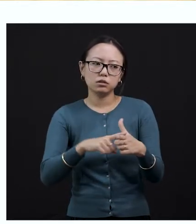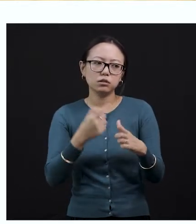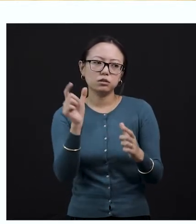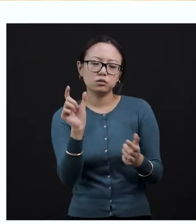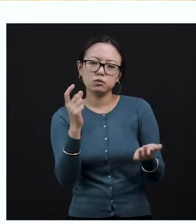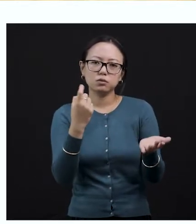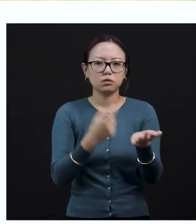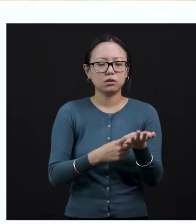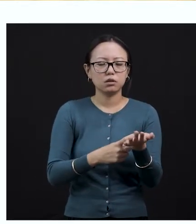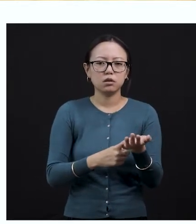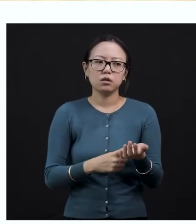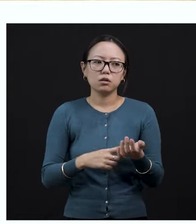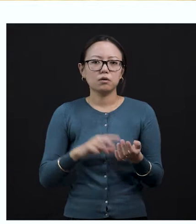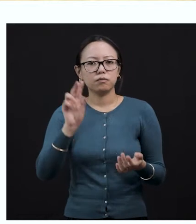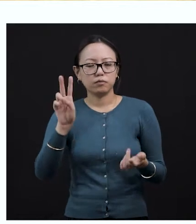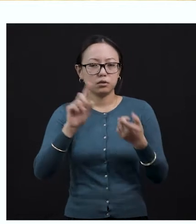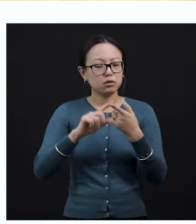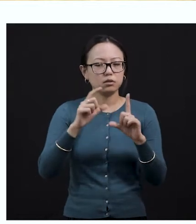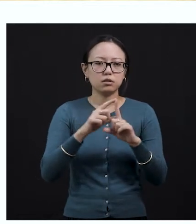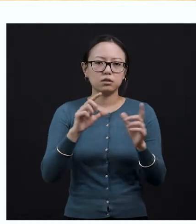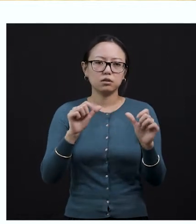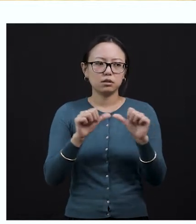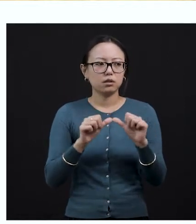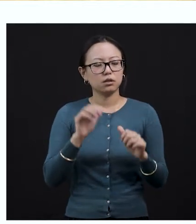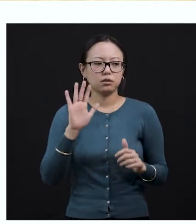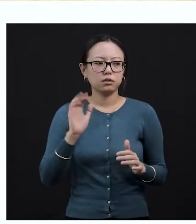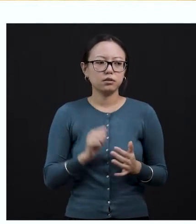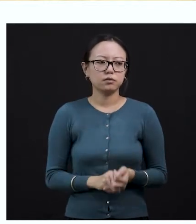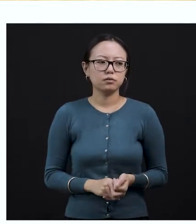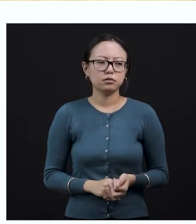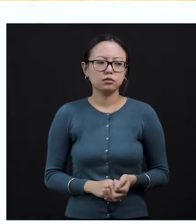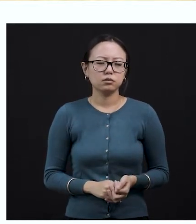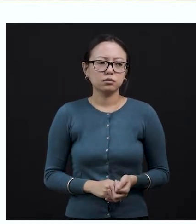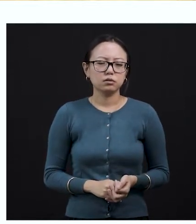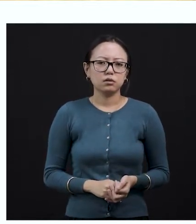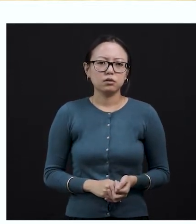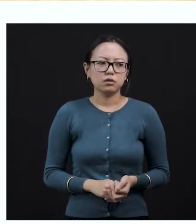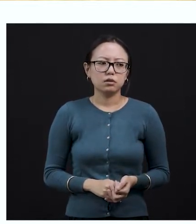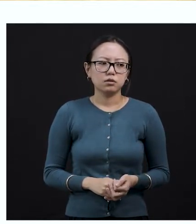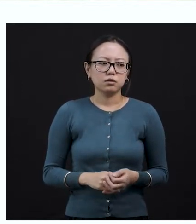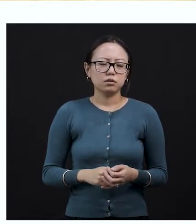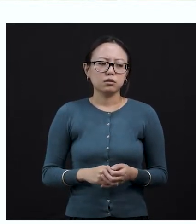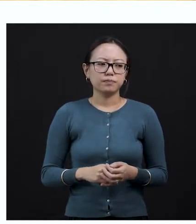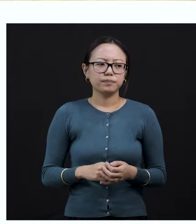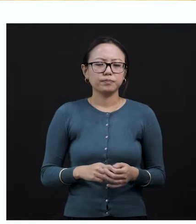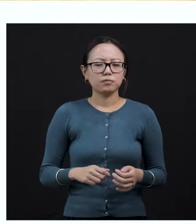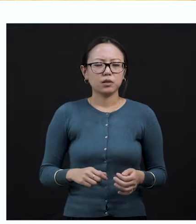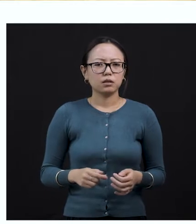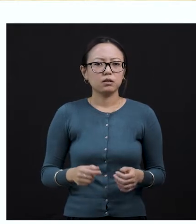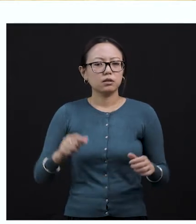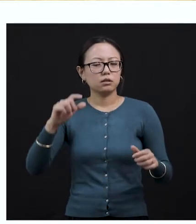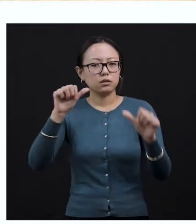into two. One is the early Vedic age, and the second one is the later